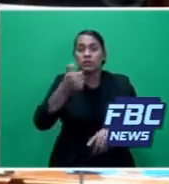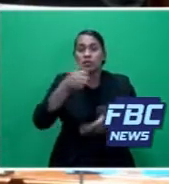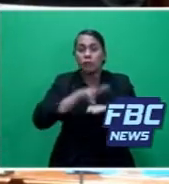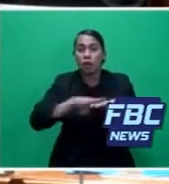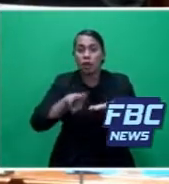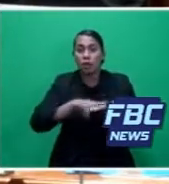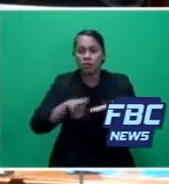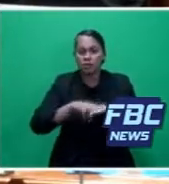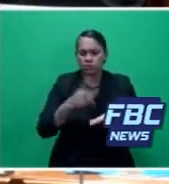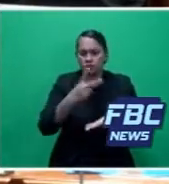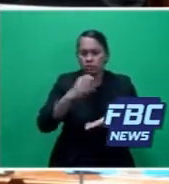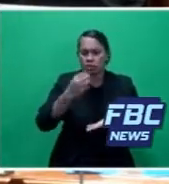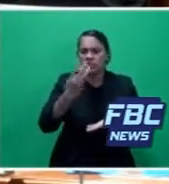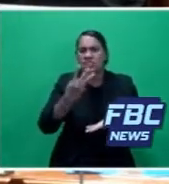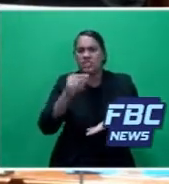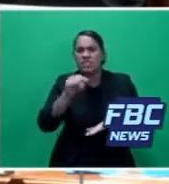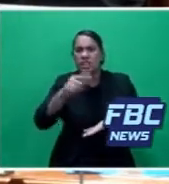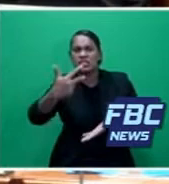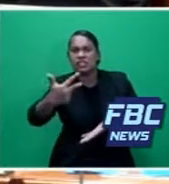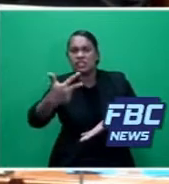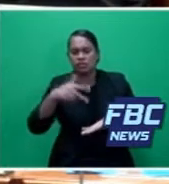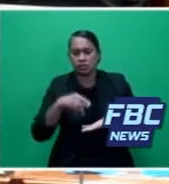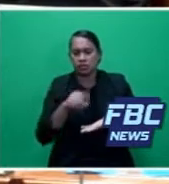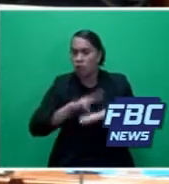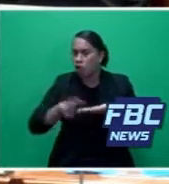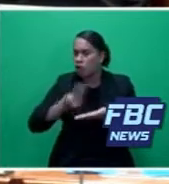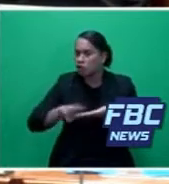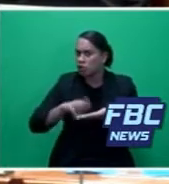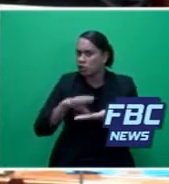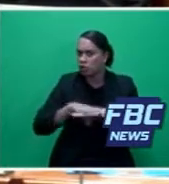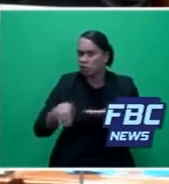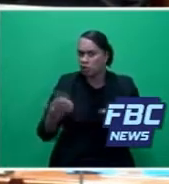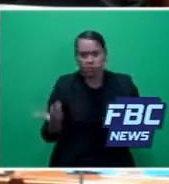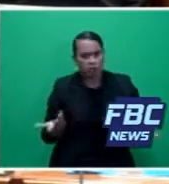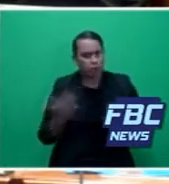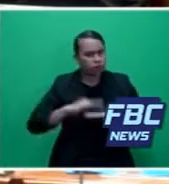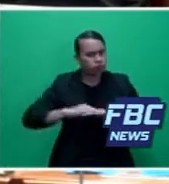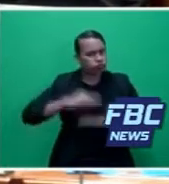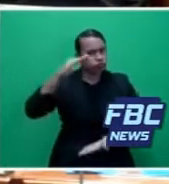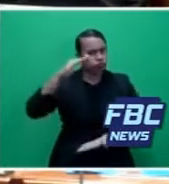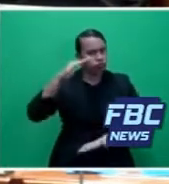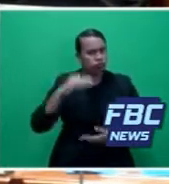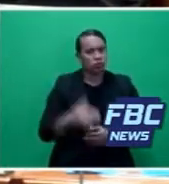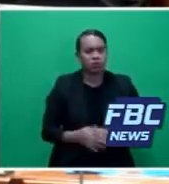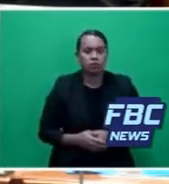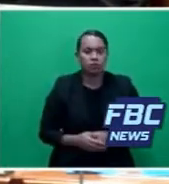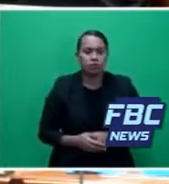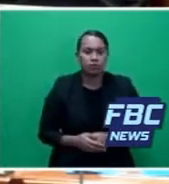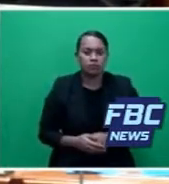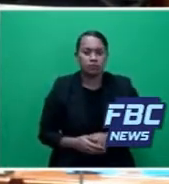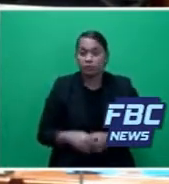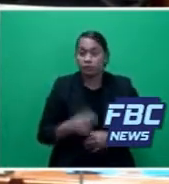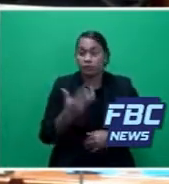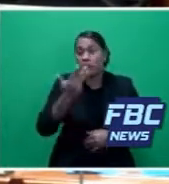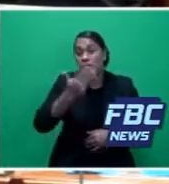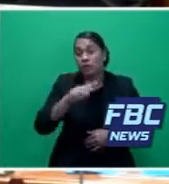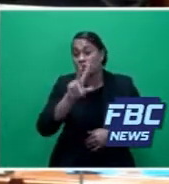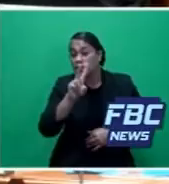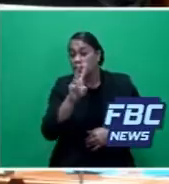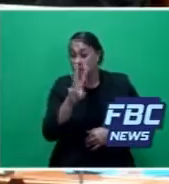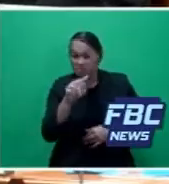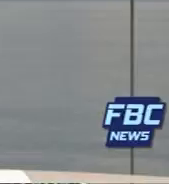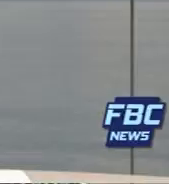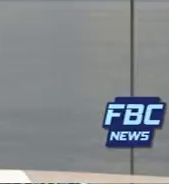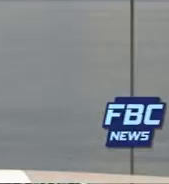Mr. Speaker, sir. Similarly, the total equity increased from 93 million to 107 million dollars, Mr. Speaker,